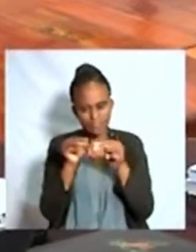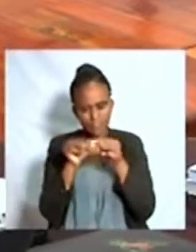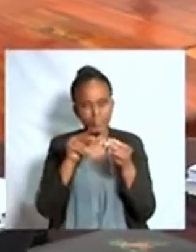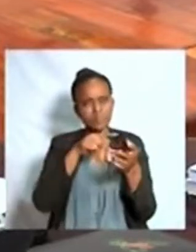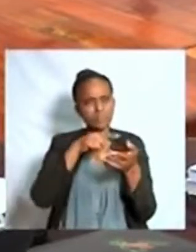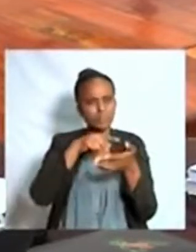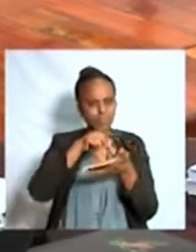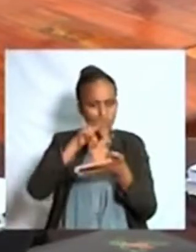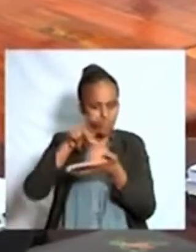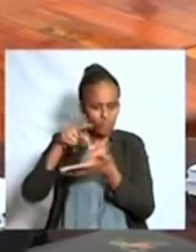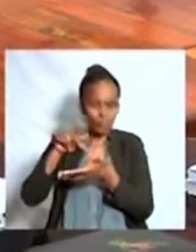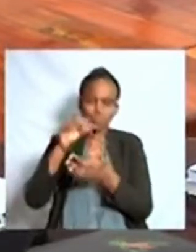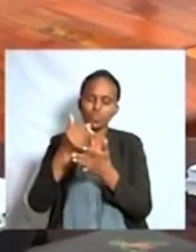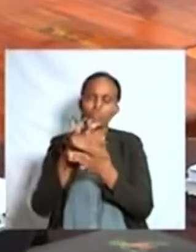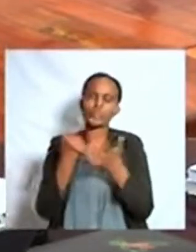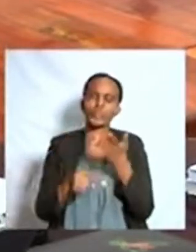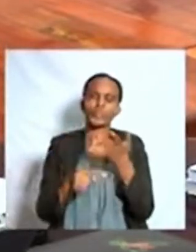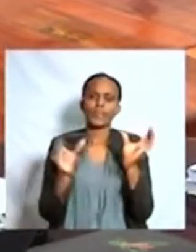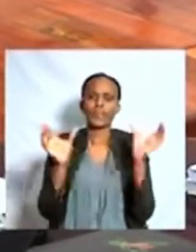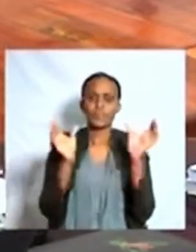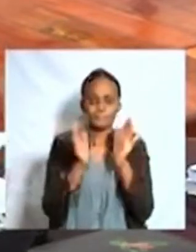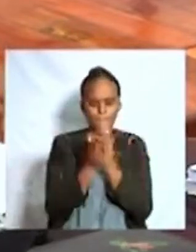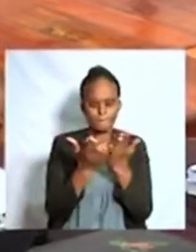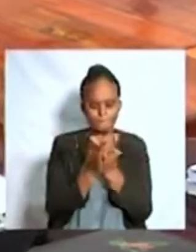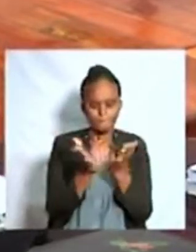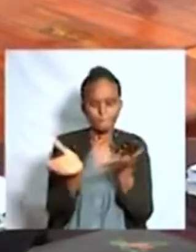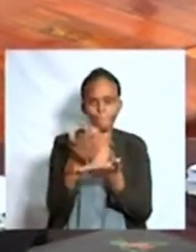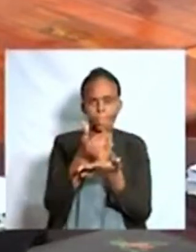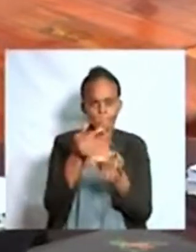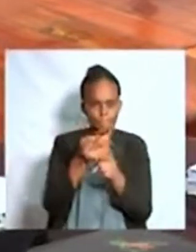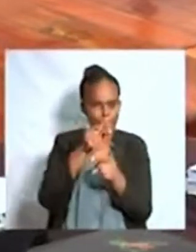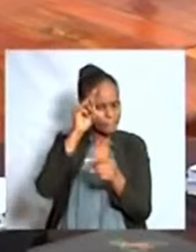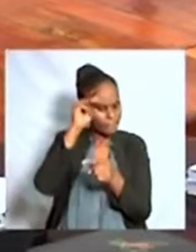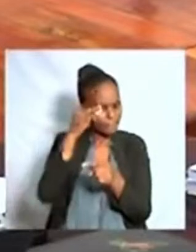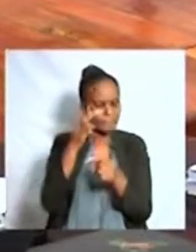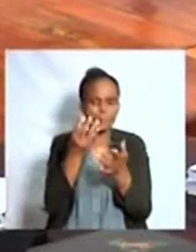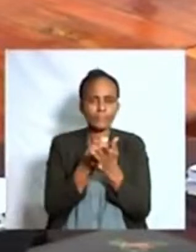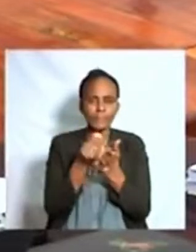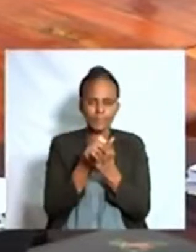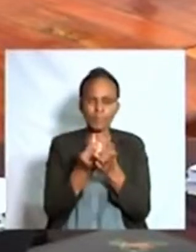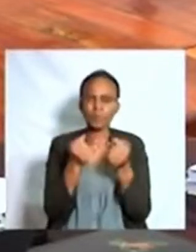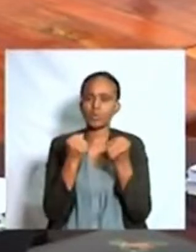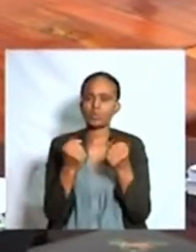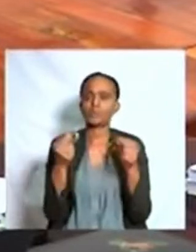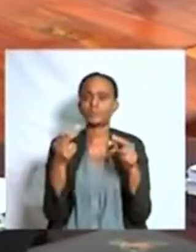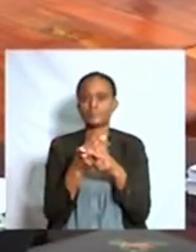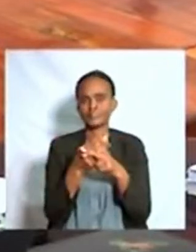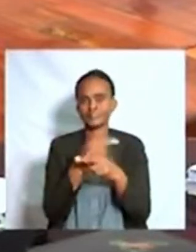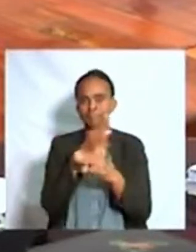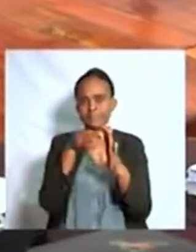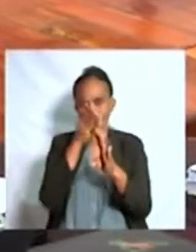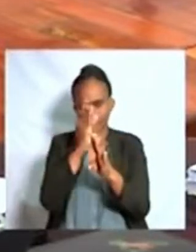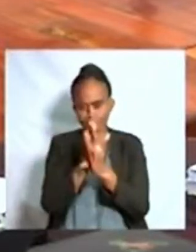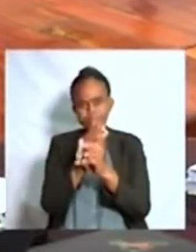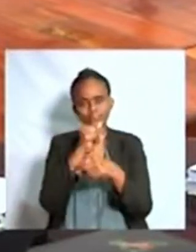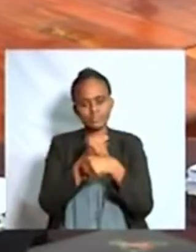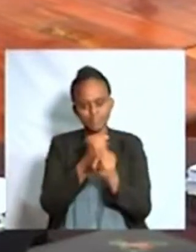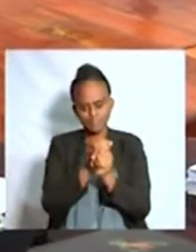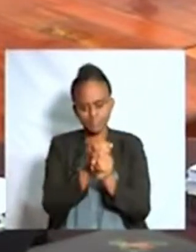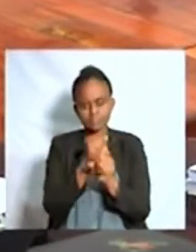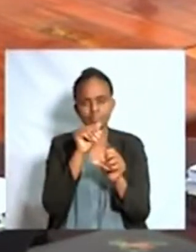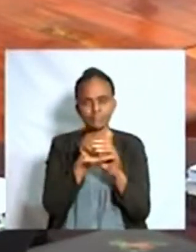instructions, and books are collected from the Ministry of Finance's strong room. Reference is made to